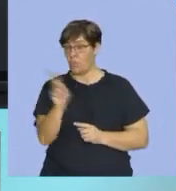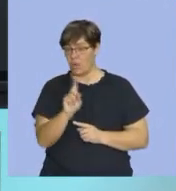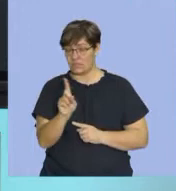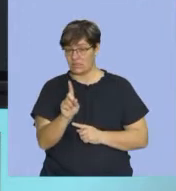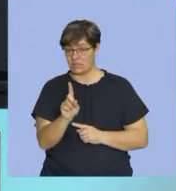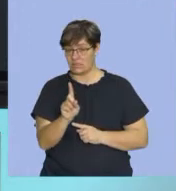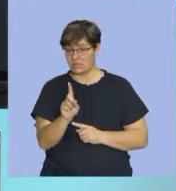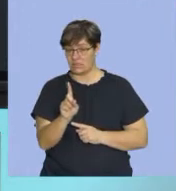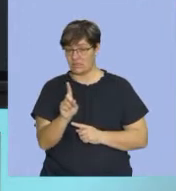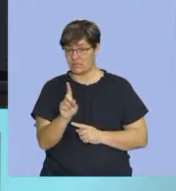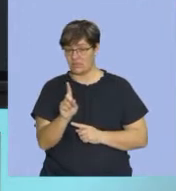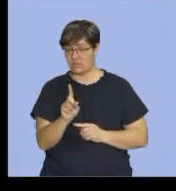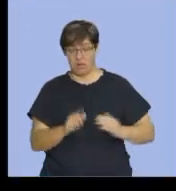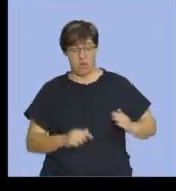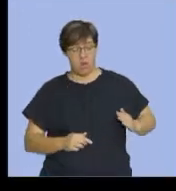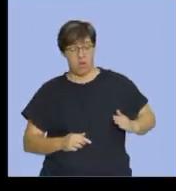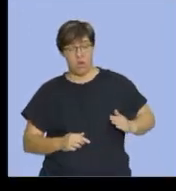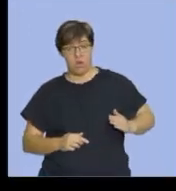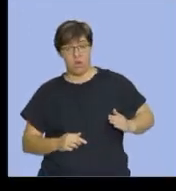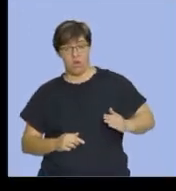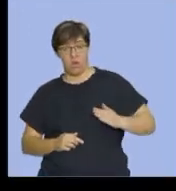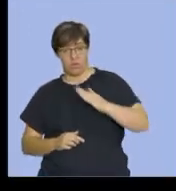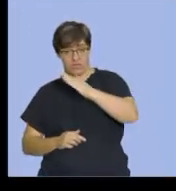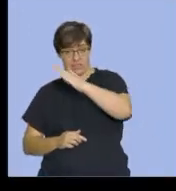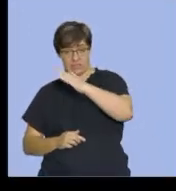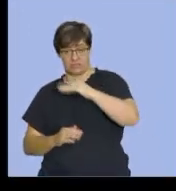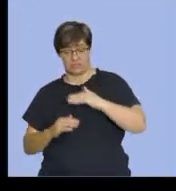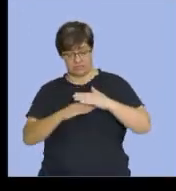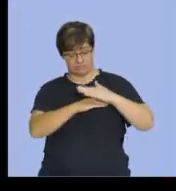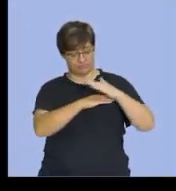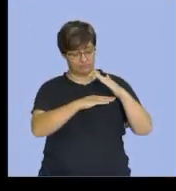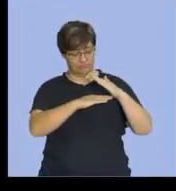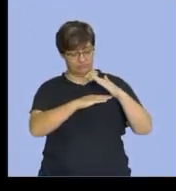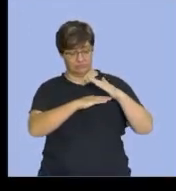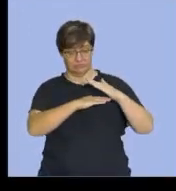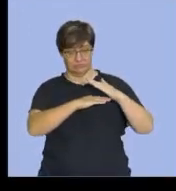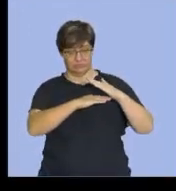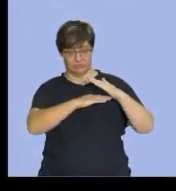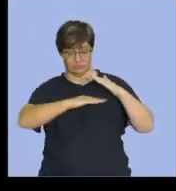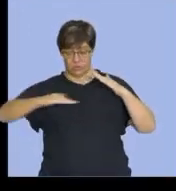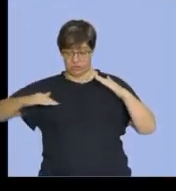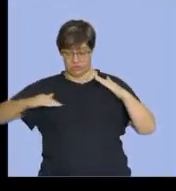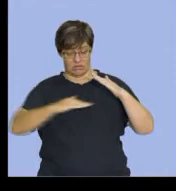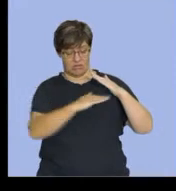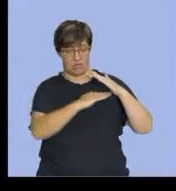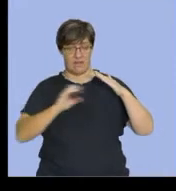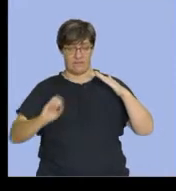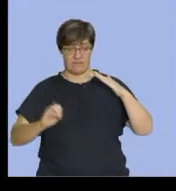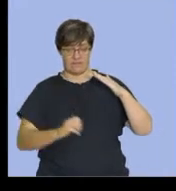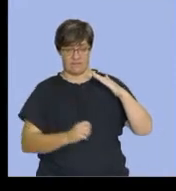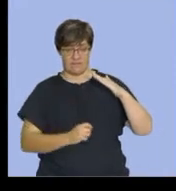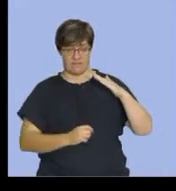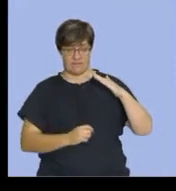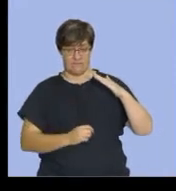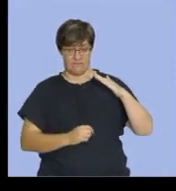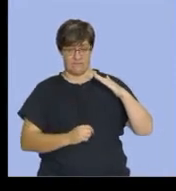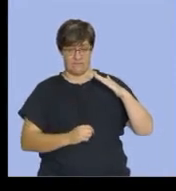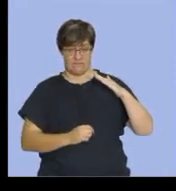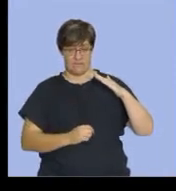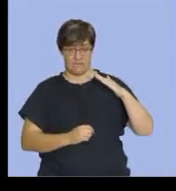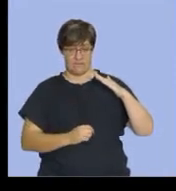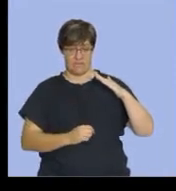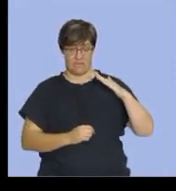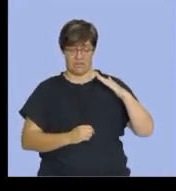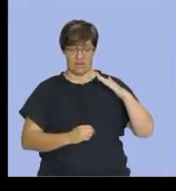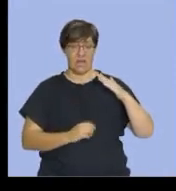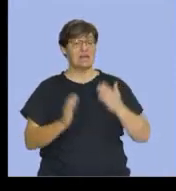a horizontal component which is going like this. There's part of